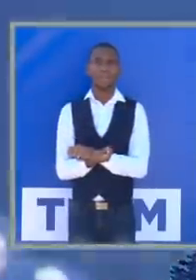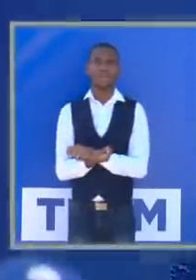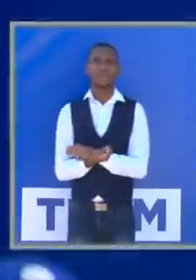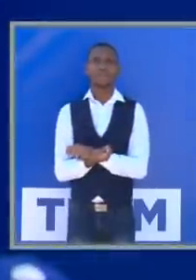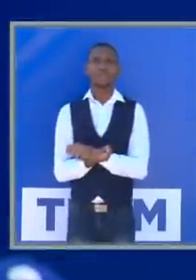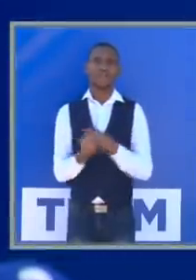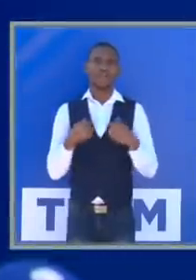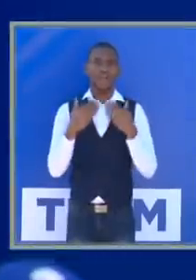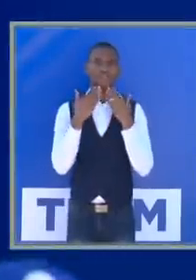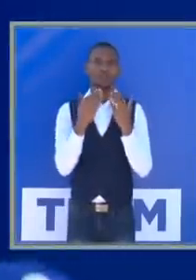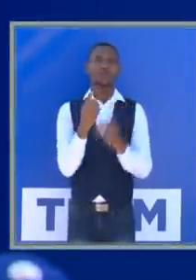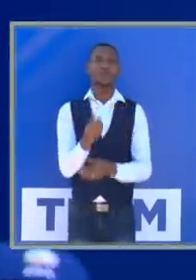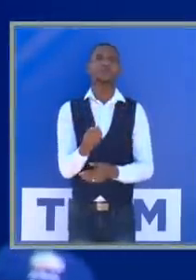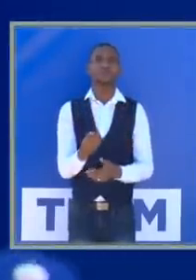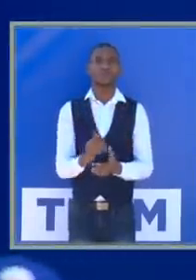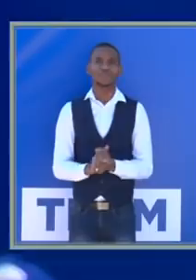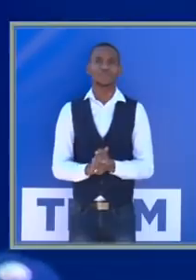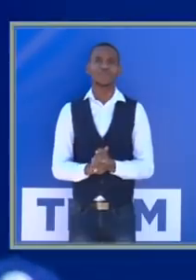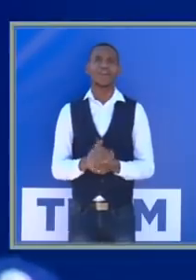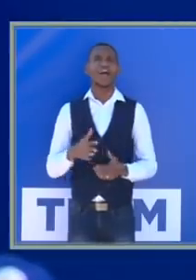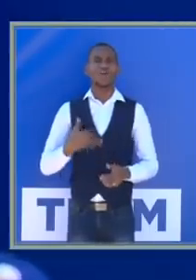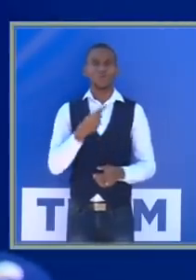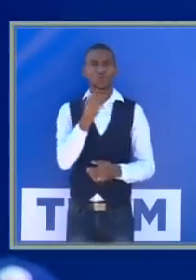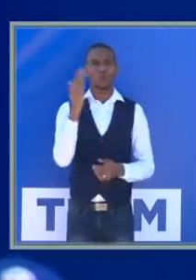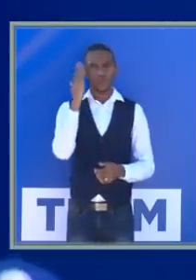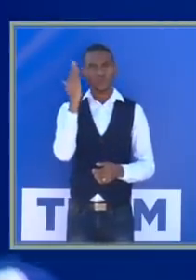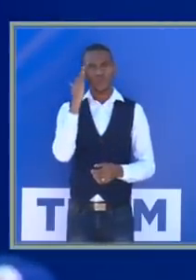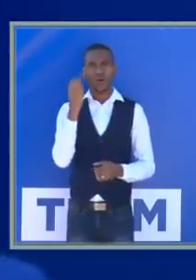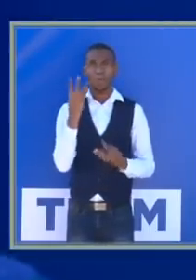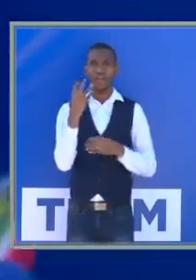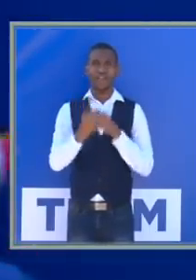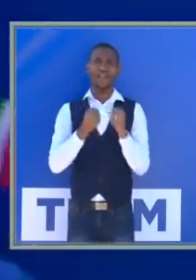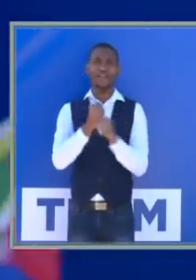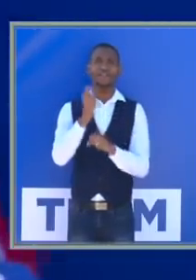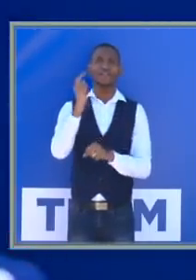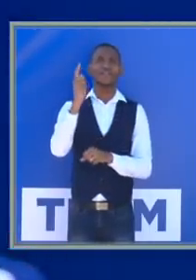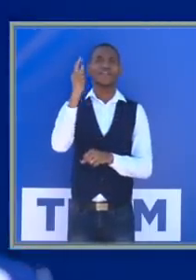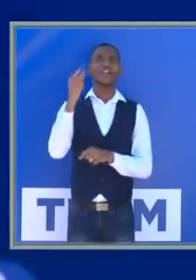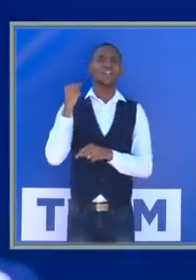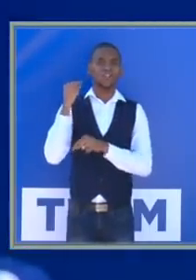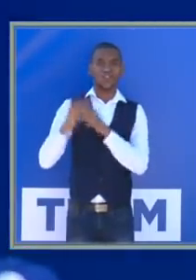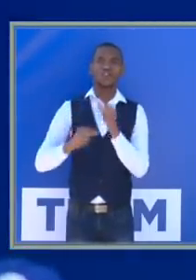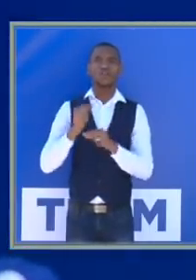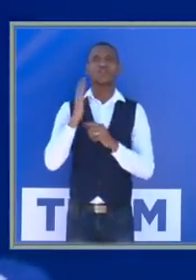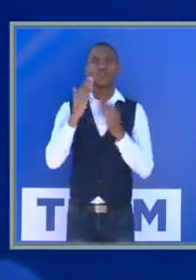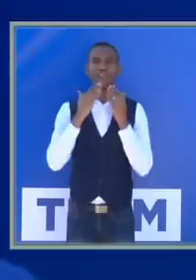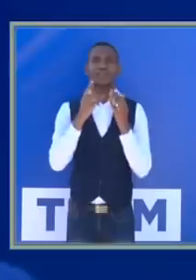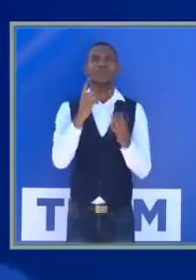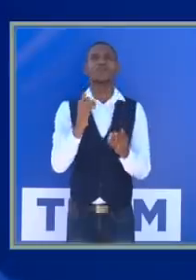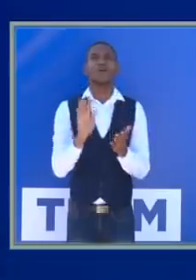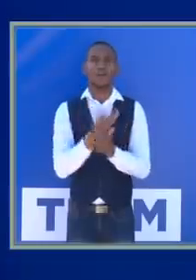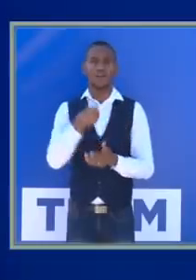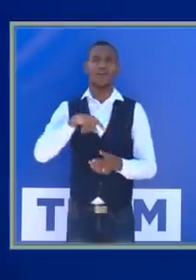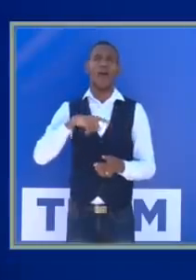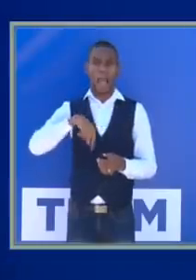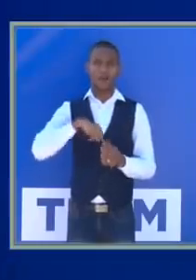I thank you. And I want you to know, many years from now, generations will thank you and our country thank